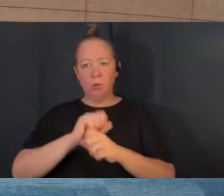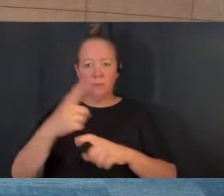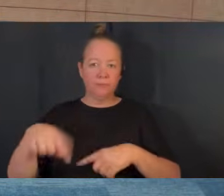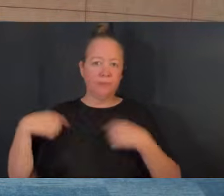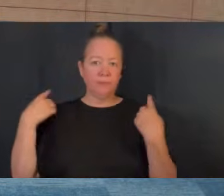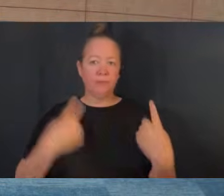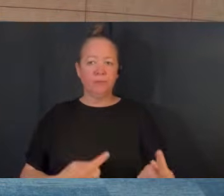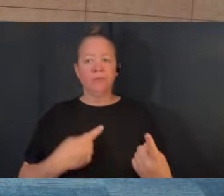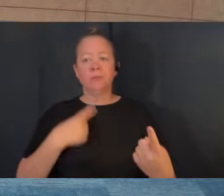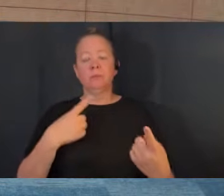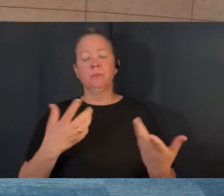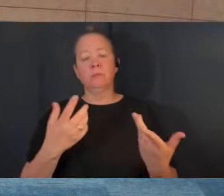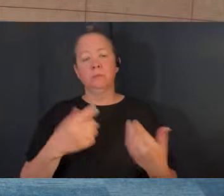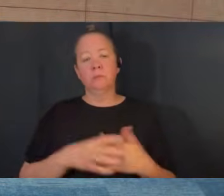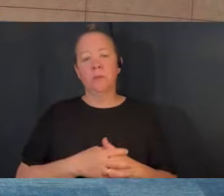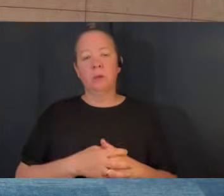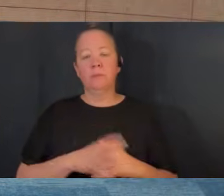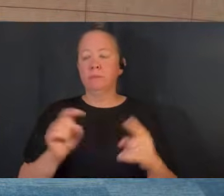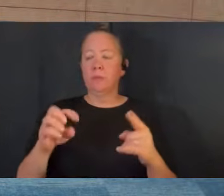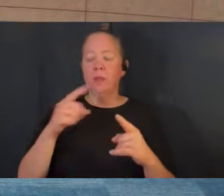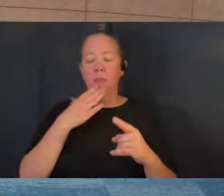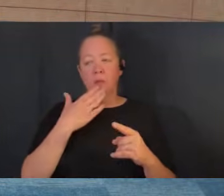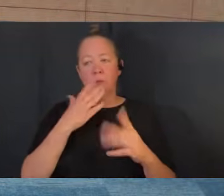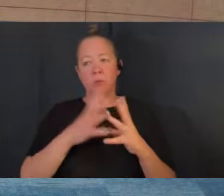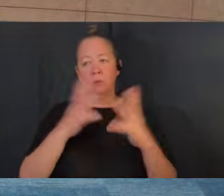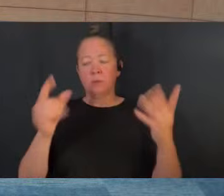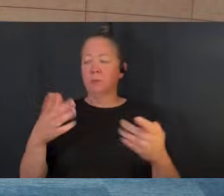Thank you for that comment. Thank you for that comment.